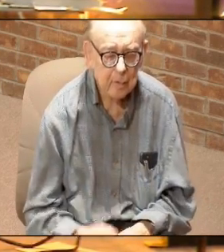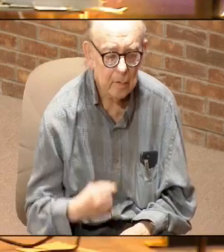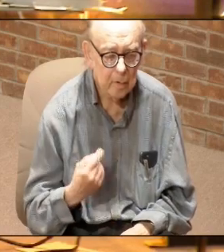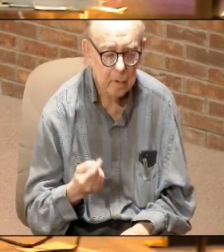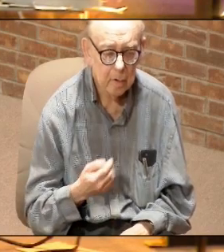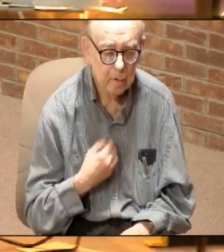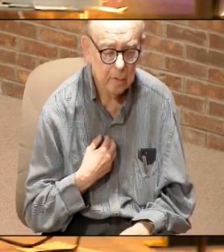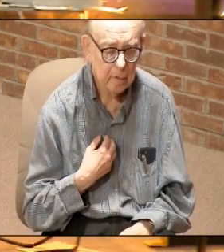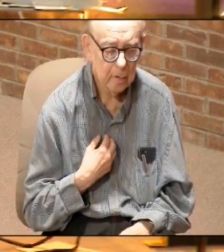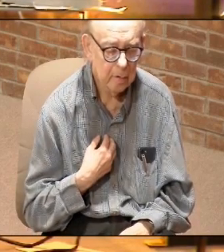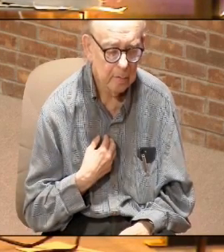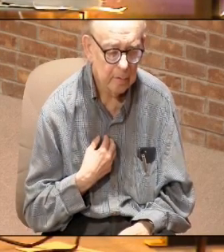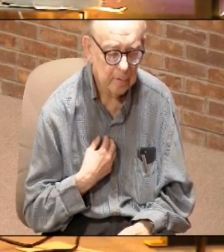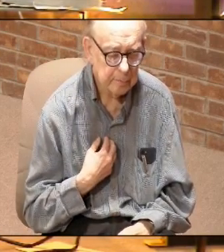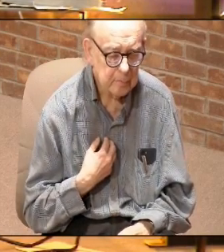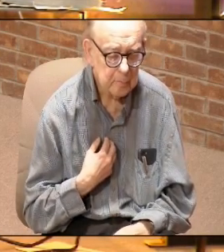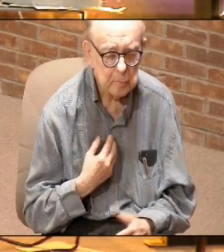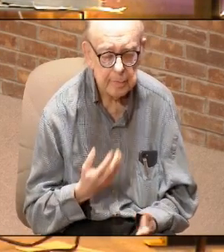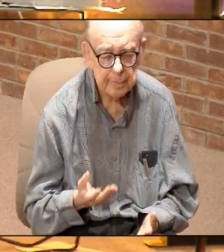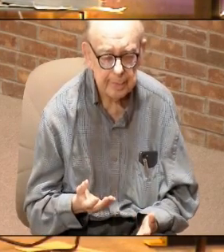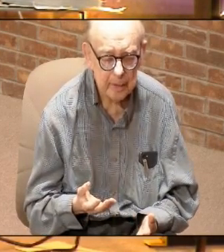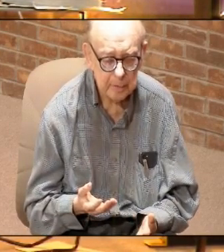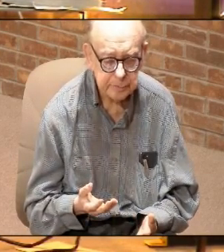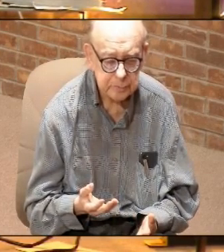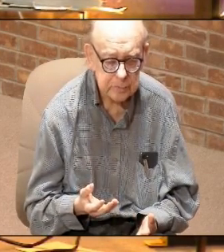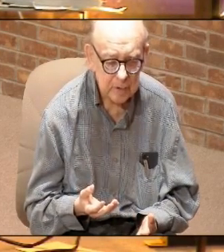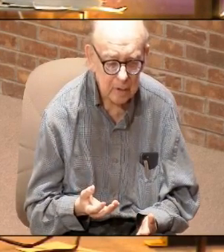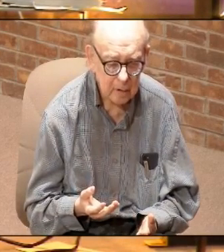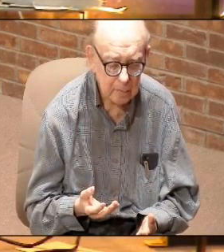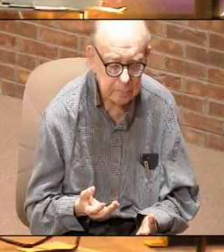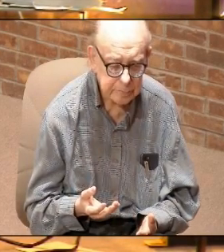We have so what